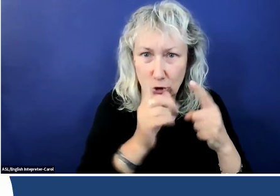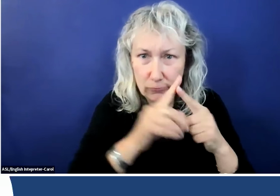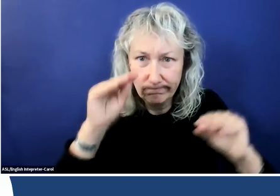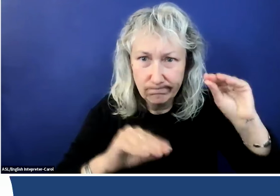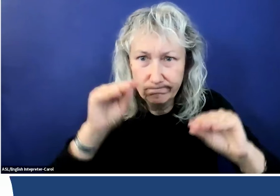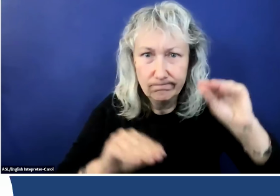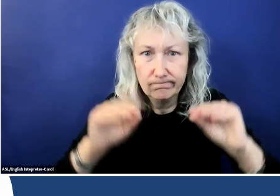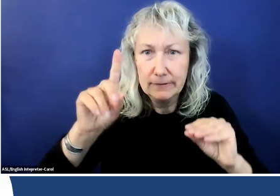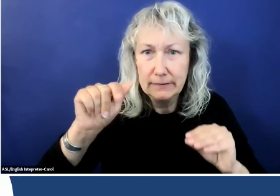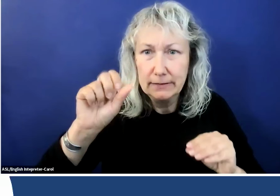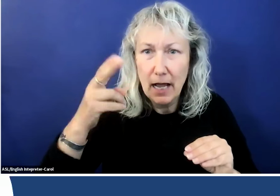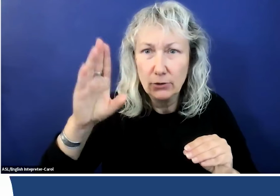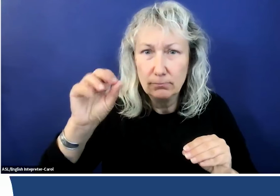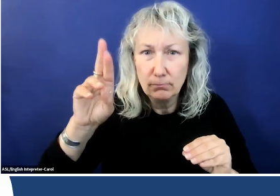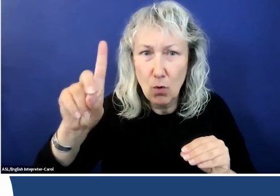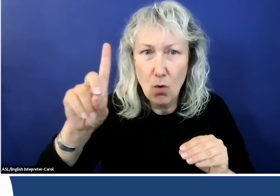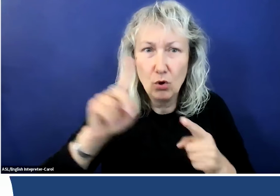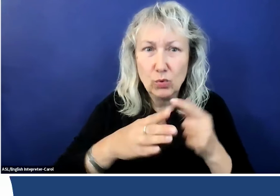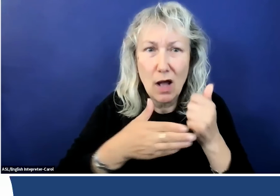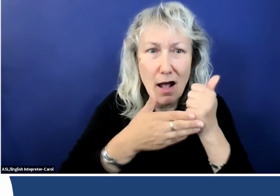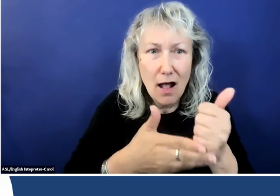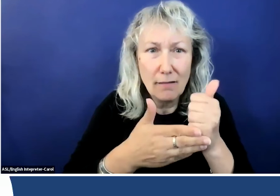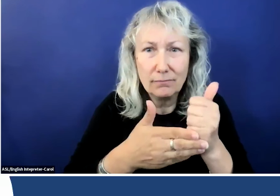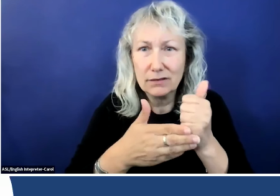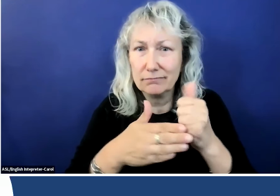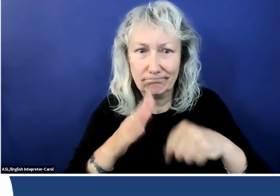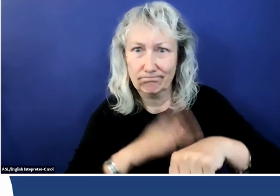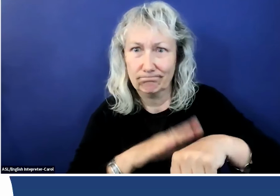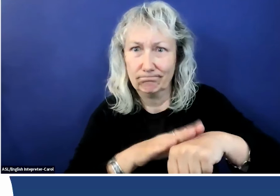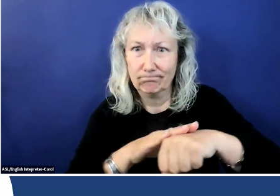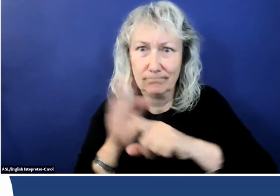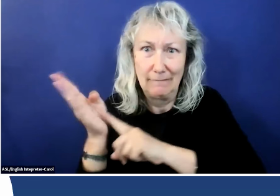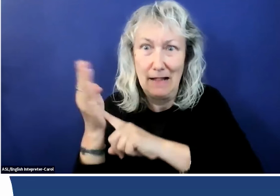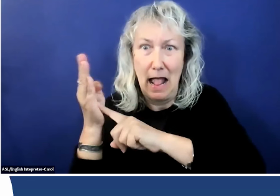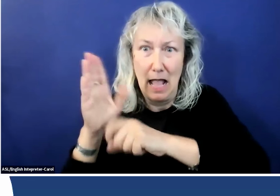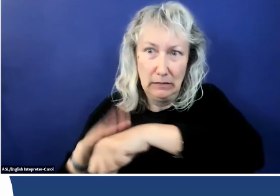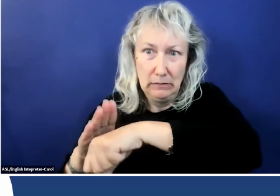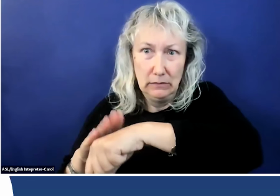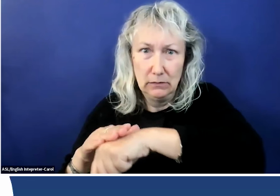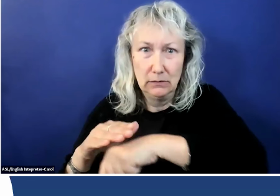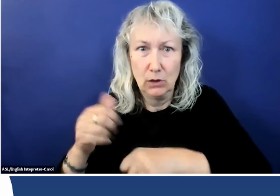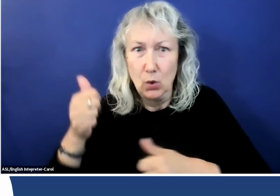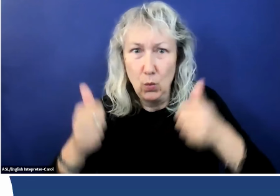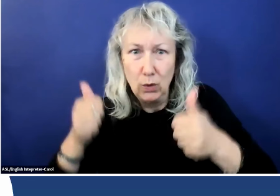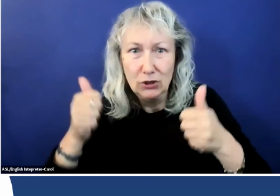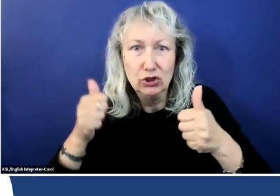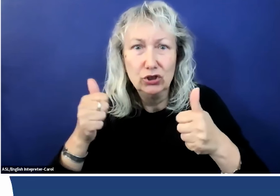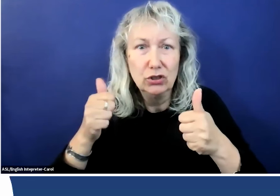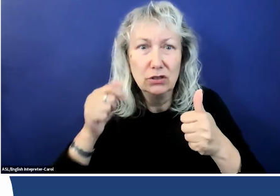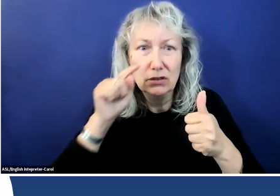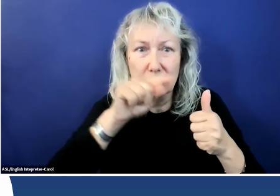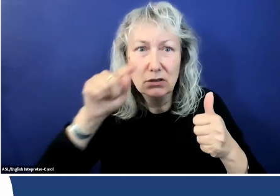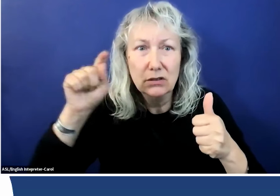met different criteria for overdose indications that healthcare providers could consult before